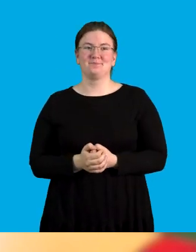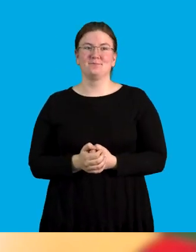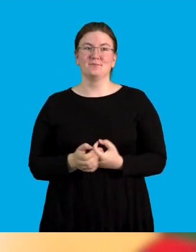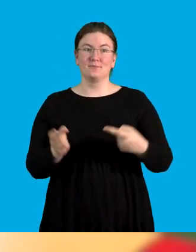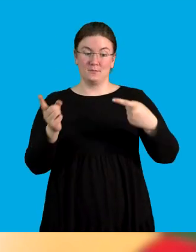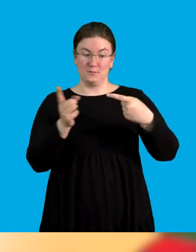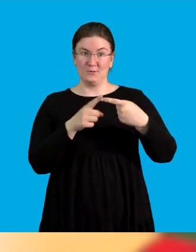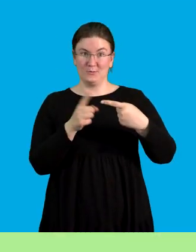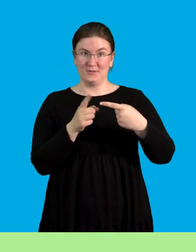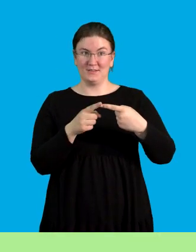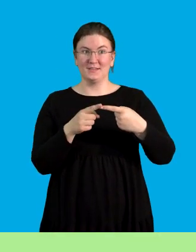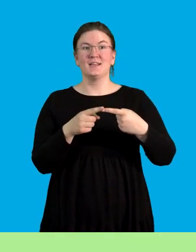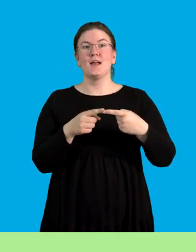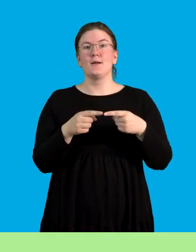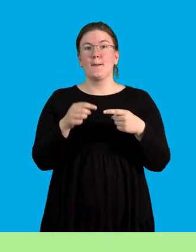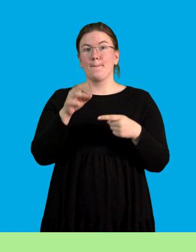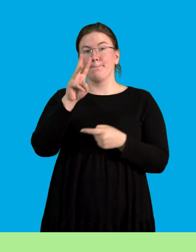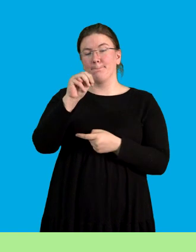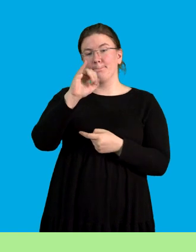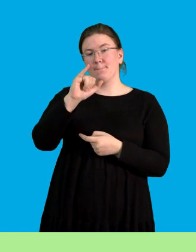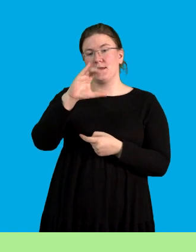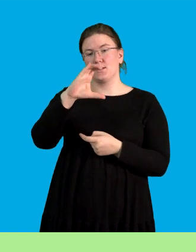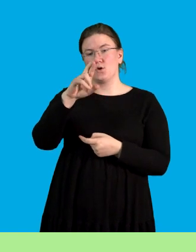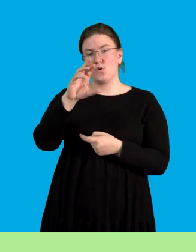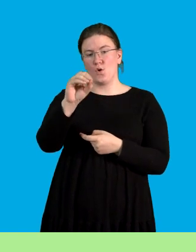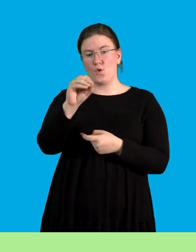expected to list the type of microorganisms,